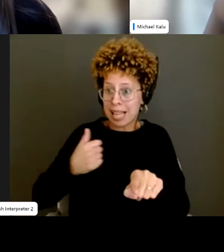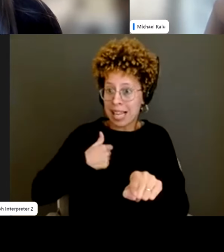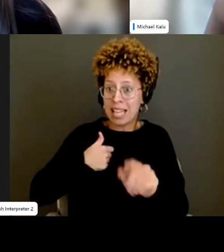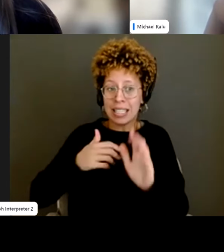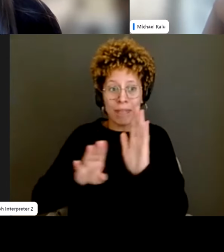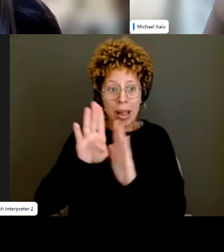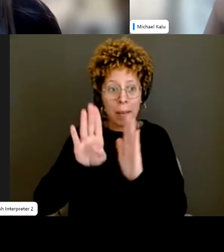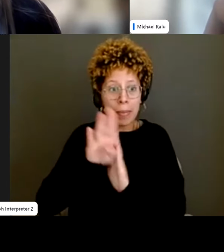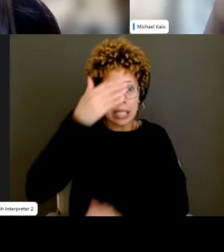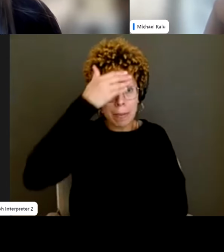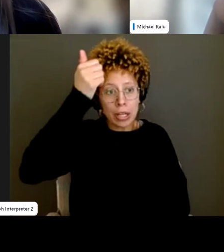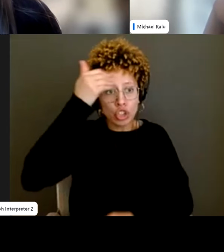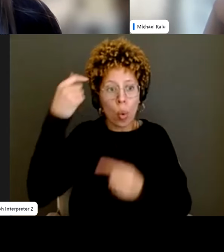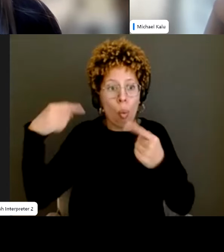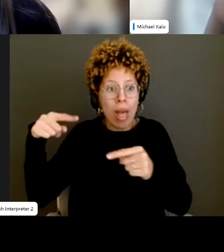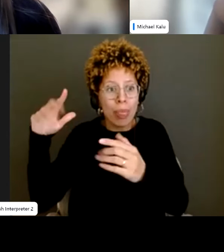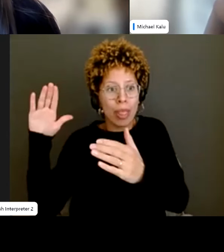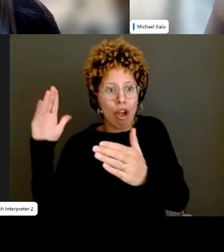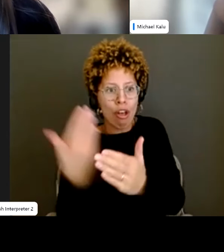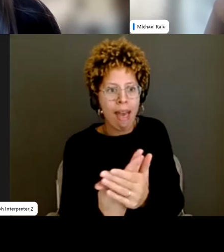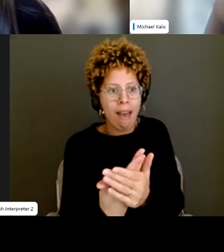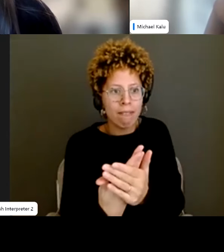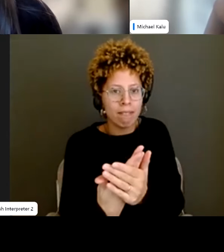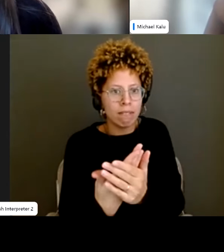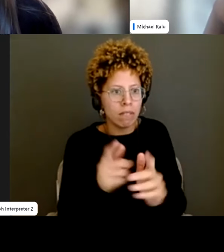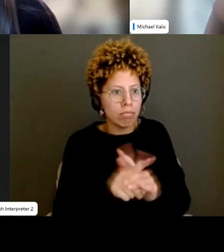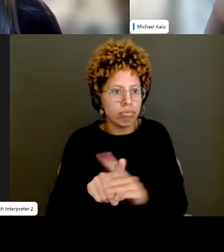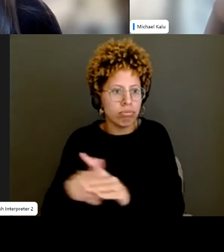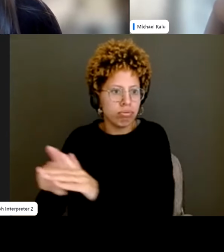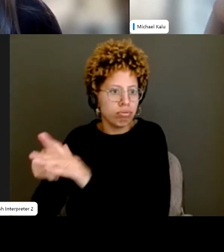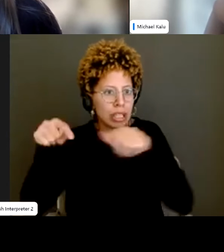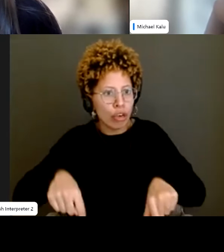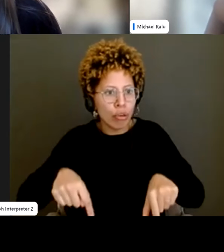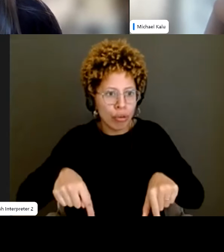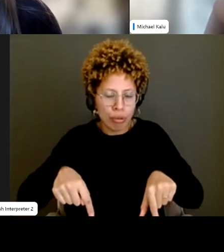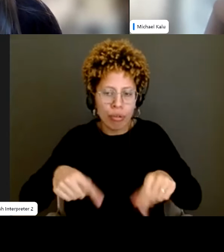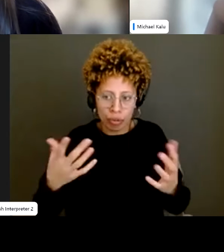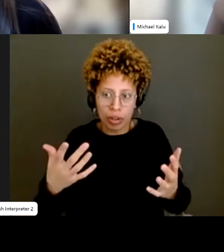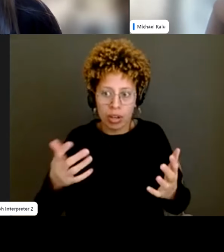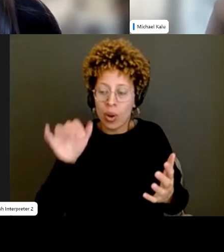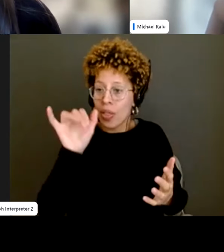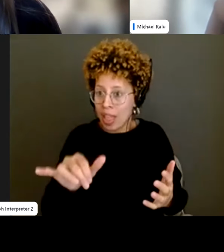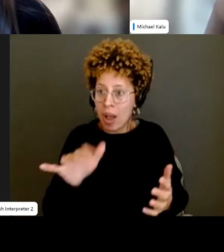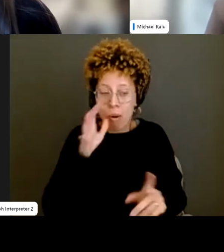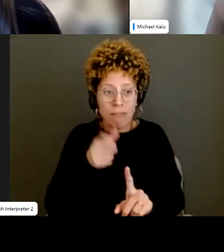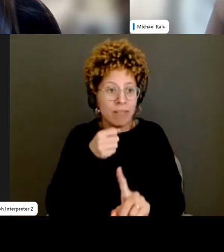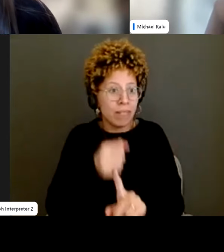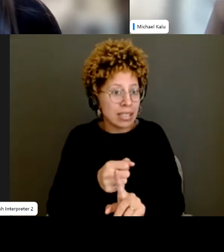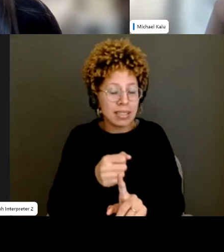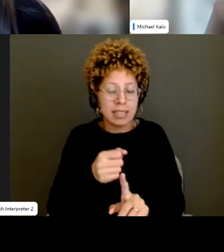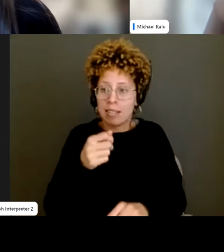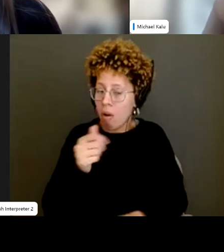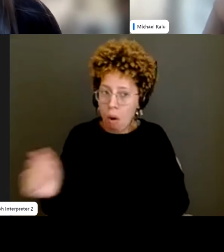the country. You know, it's an eye opener for the country. It's an eye opener for every one of us who are professionals and